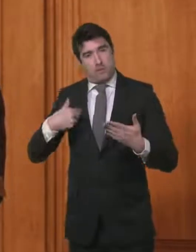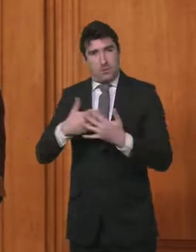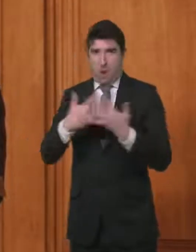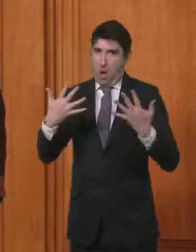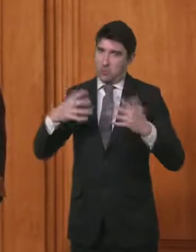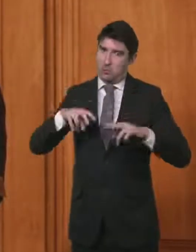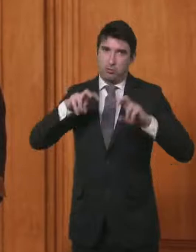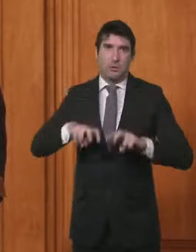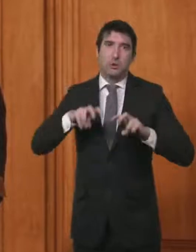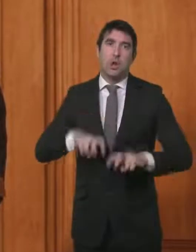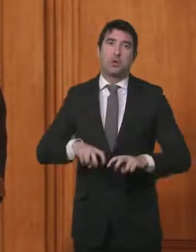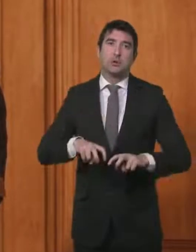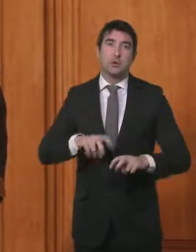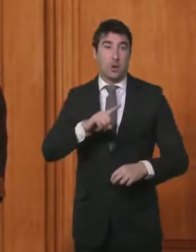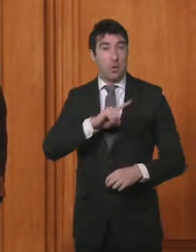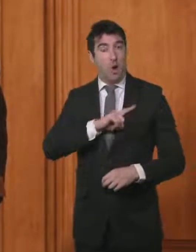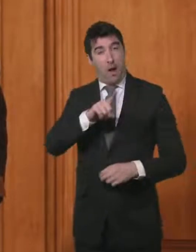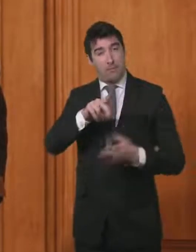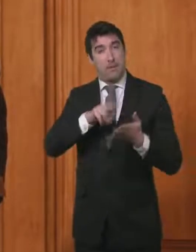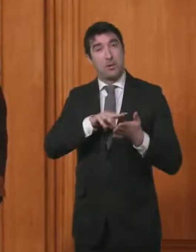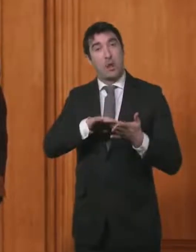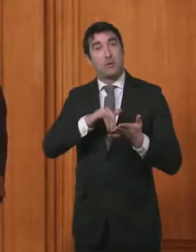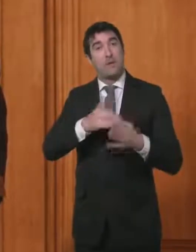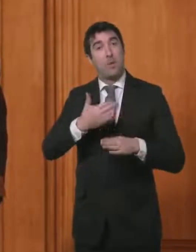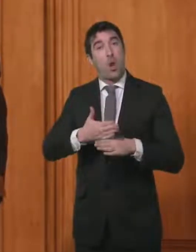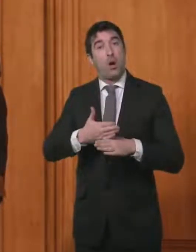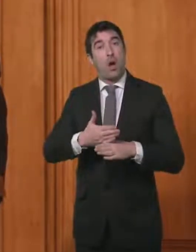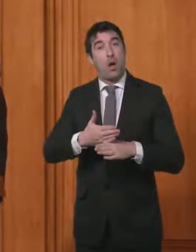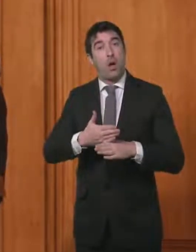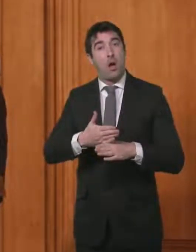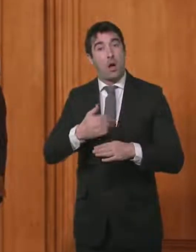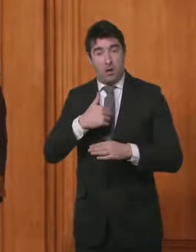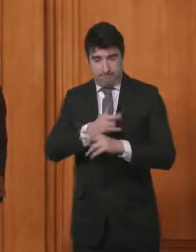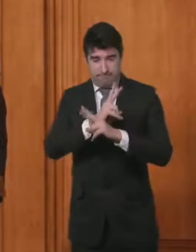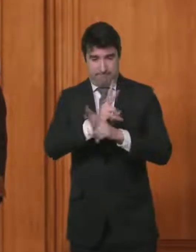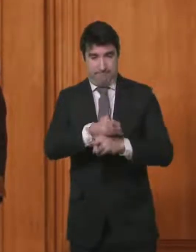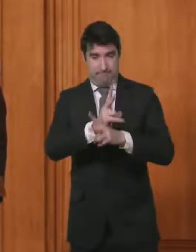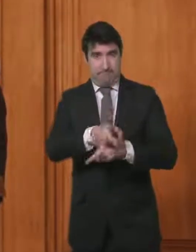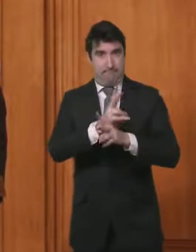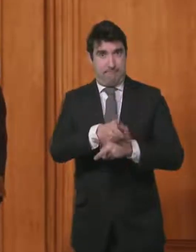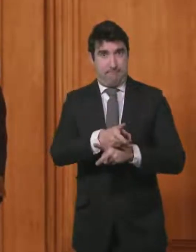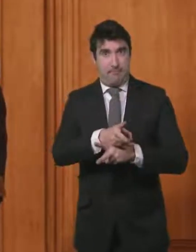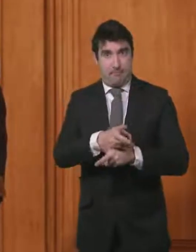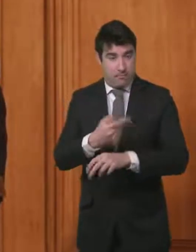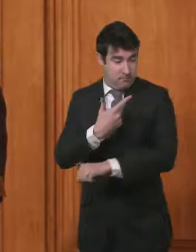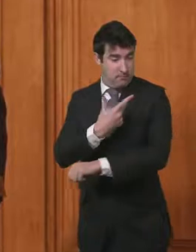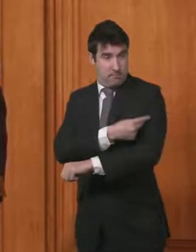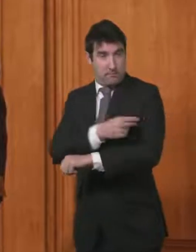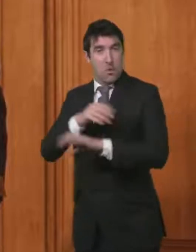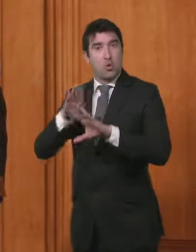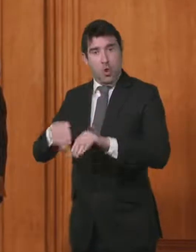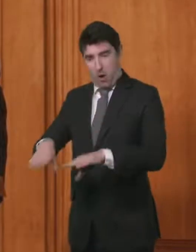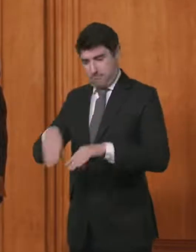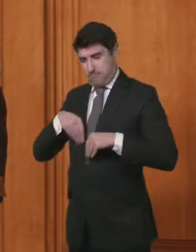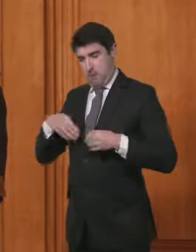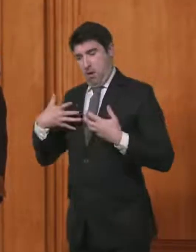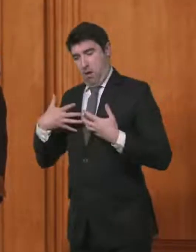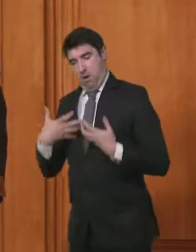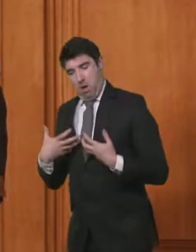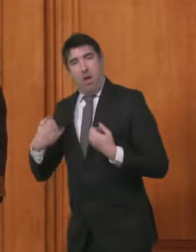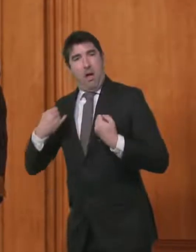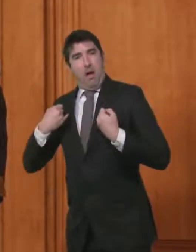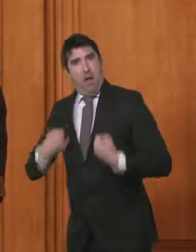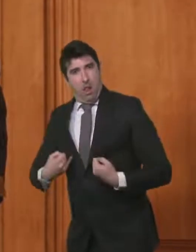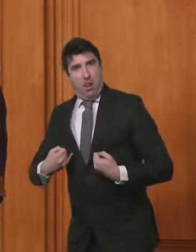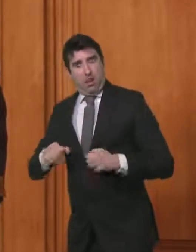and asymptomatic illness on a regular basis. So we'll get a handle quite soon, I hope, on whether these vaccines